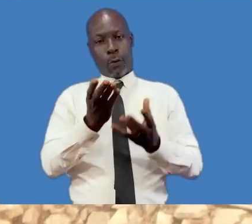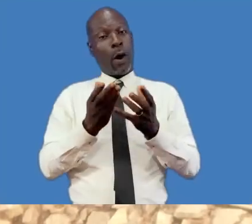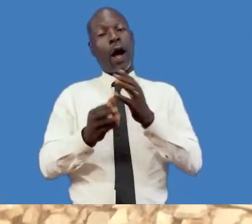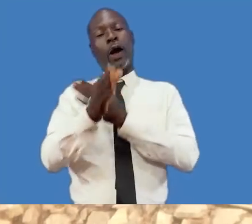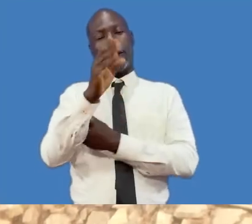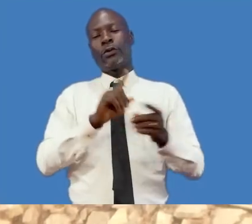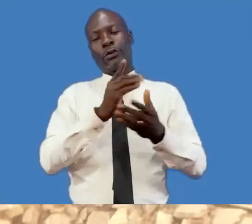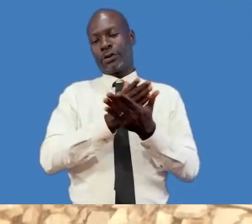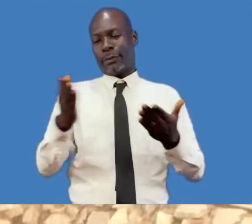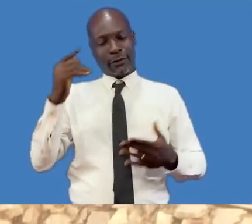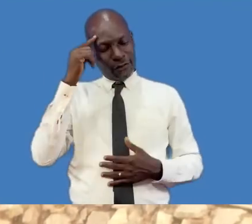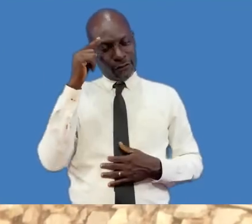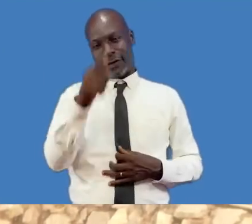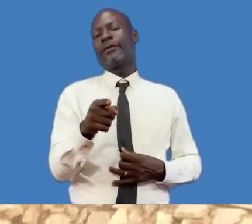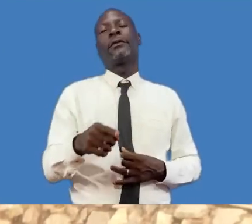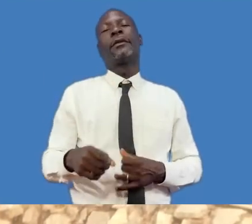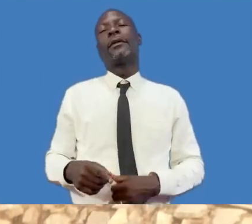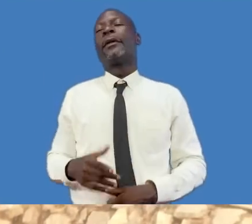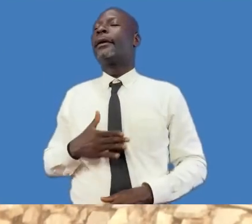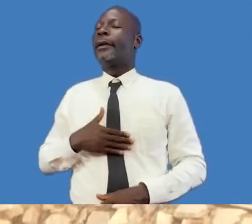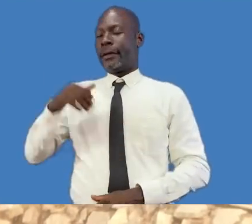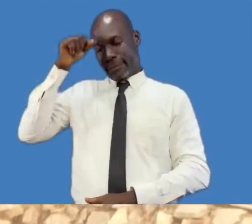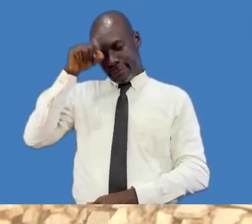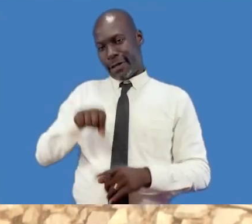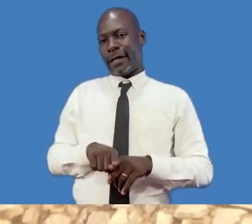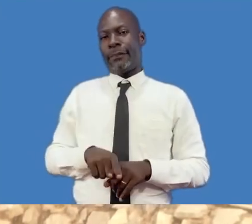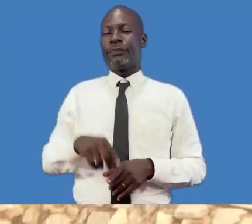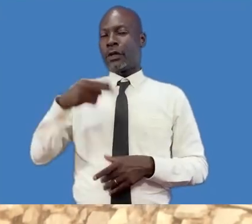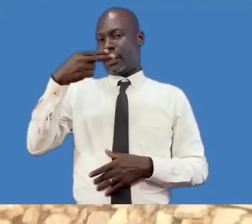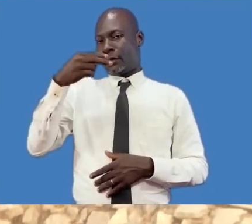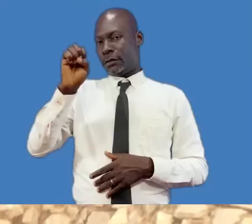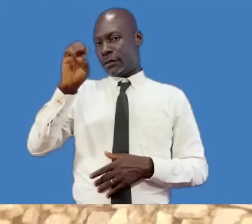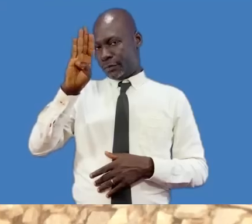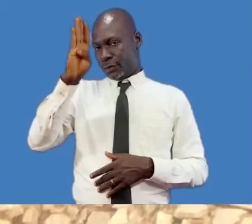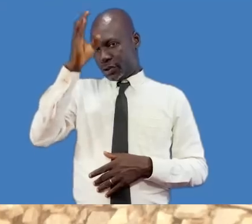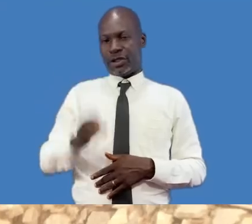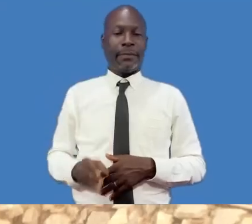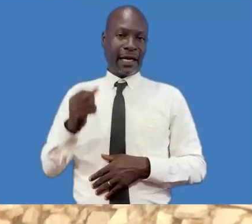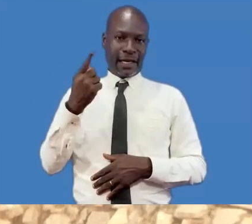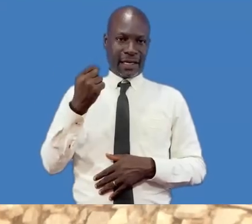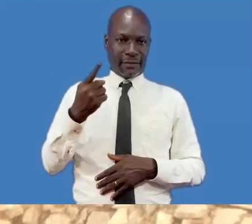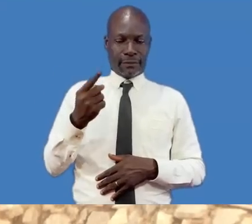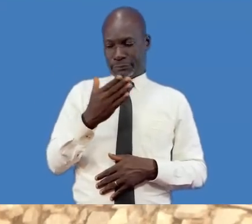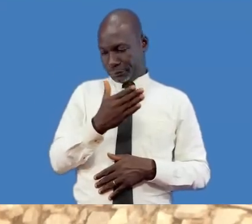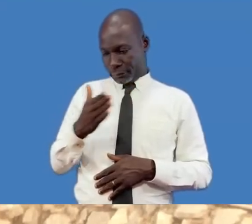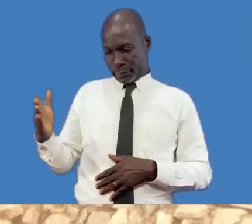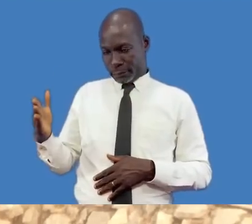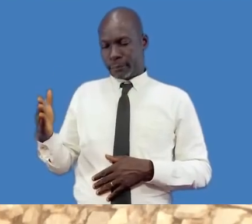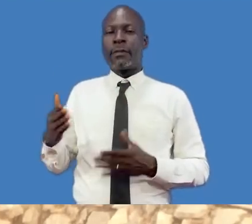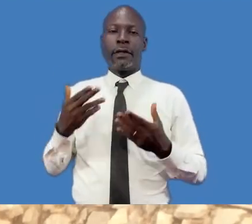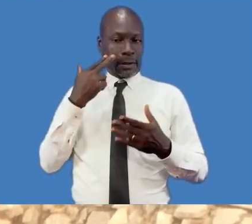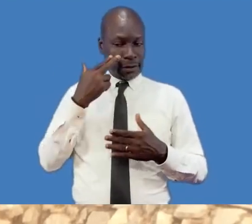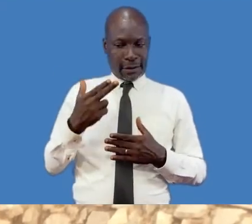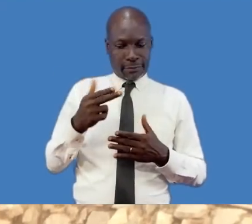ma just like that me da papa enti Hebrews chapter 11 no ma yanhwe enie ma kakra bi ewo ho